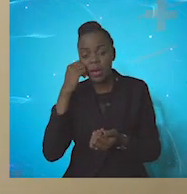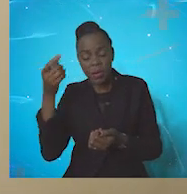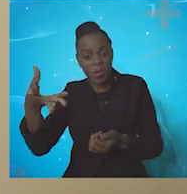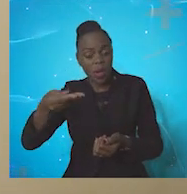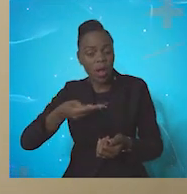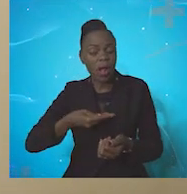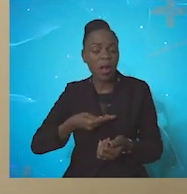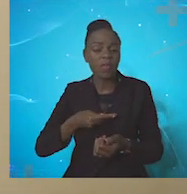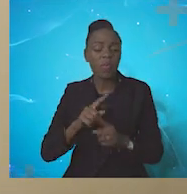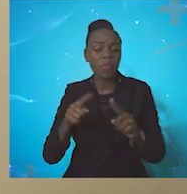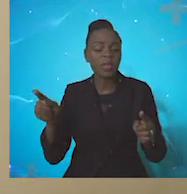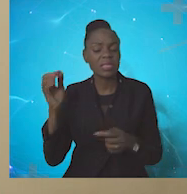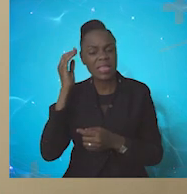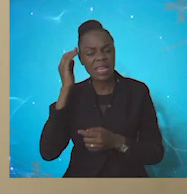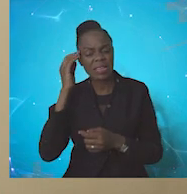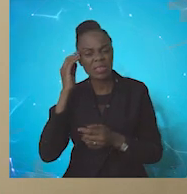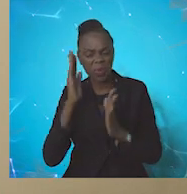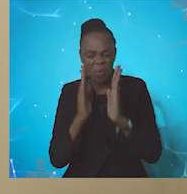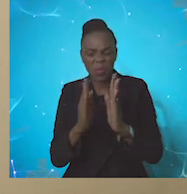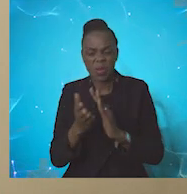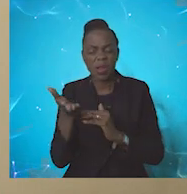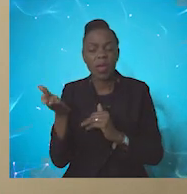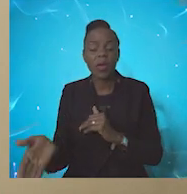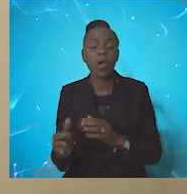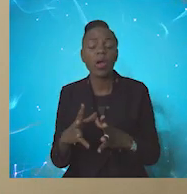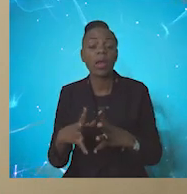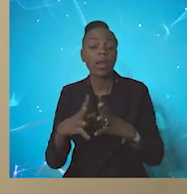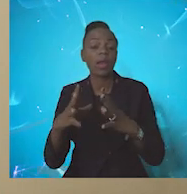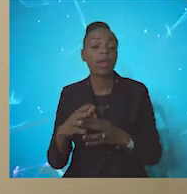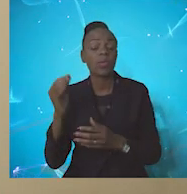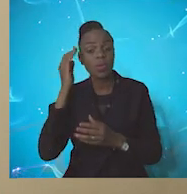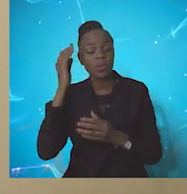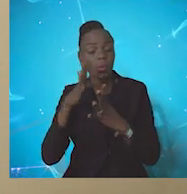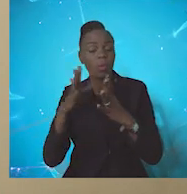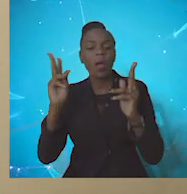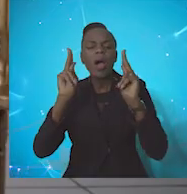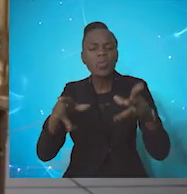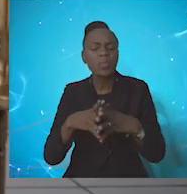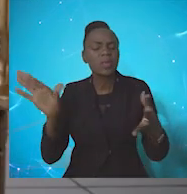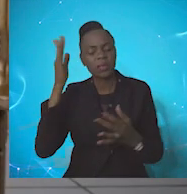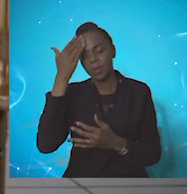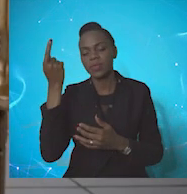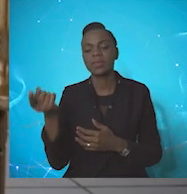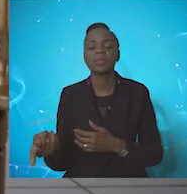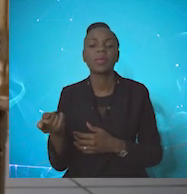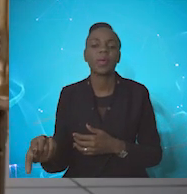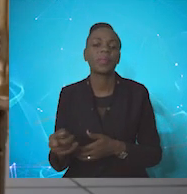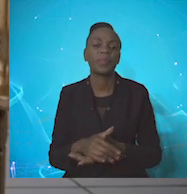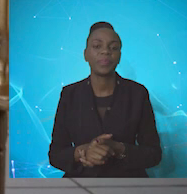that there's this specific one called cryptococcal meningitis. It's common, but a lot of people do not know about it.